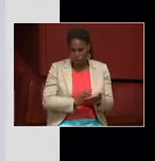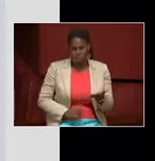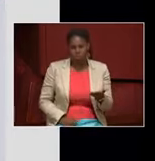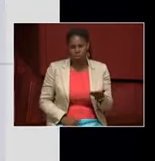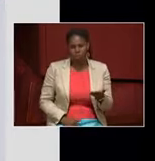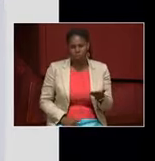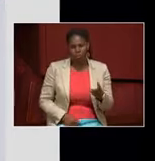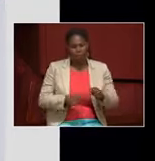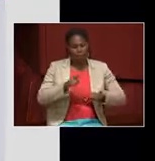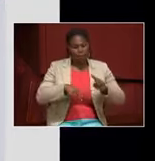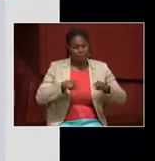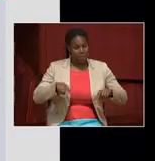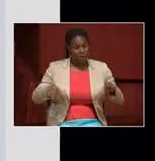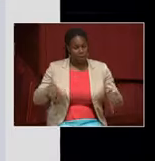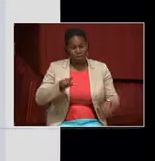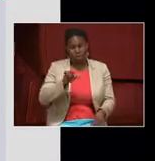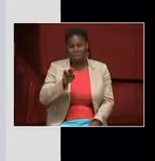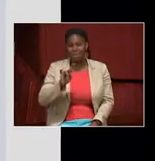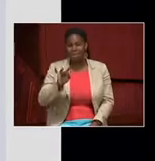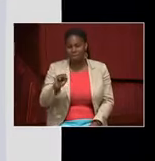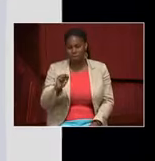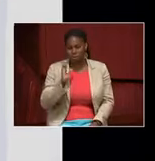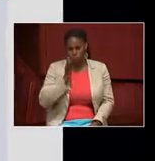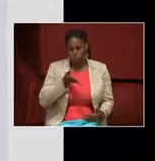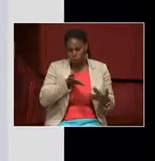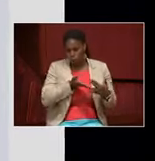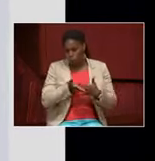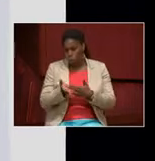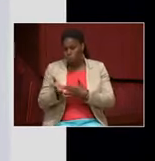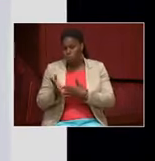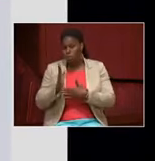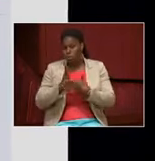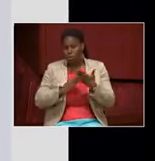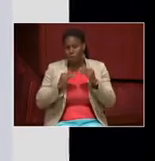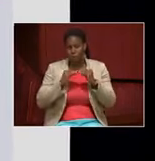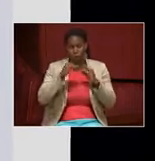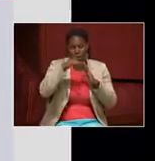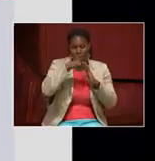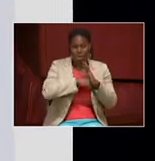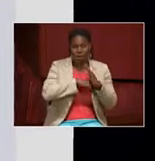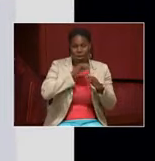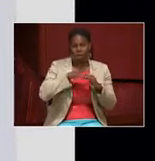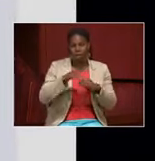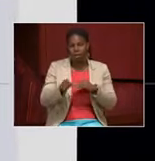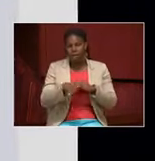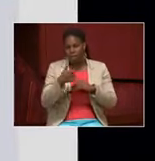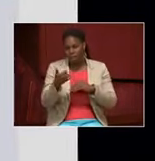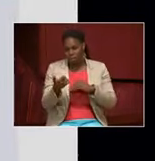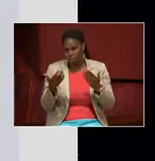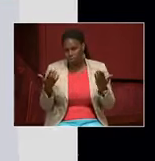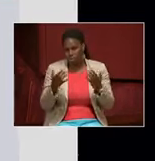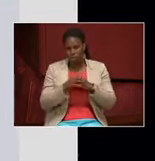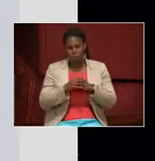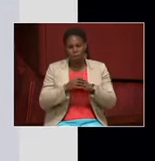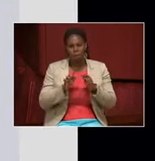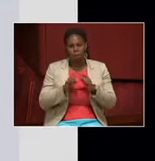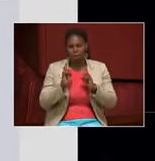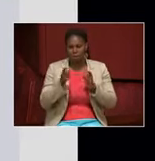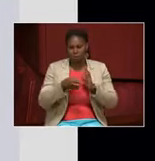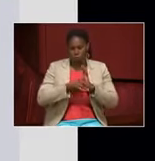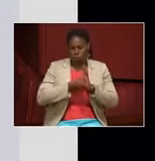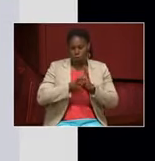are various links that we're going to travel through, some more in detail than others, just to give you a little overview of